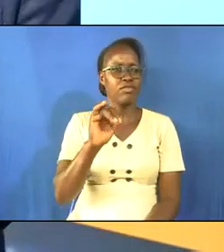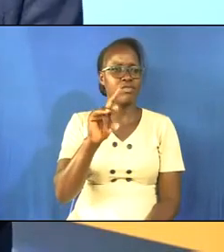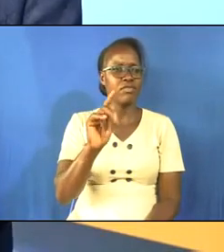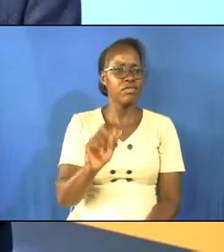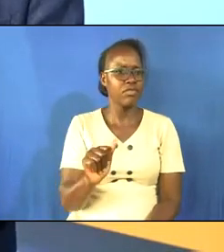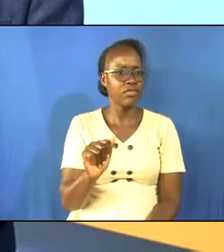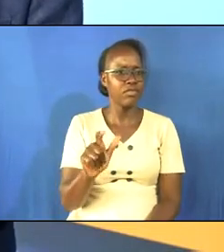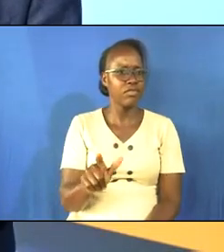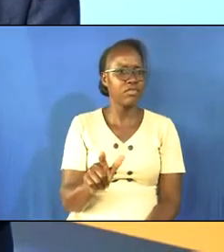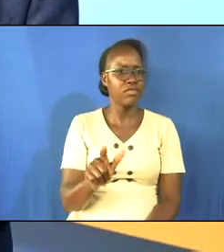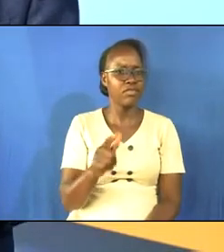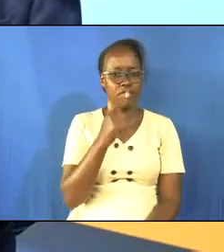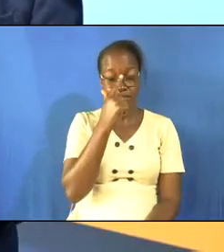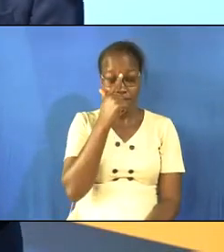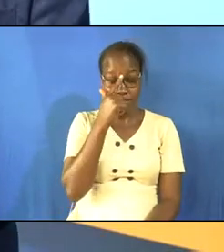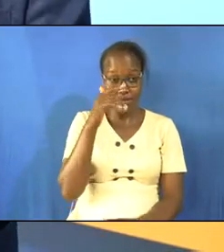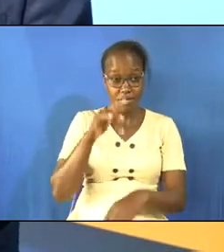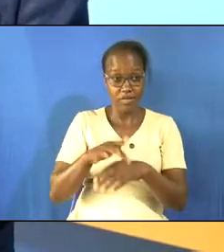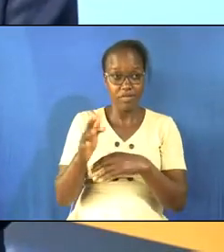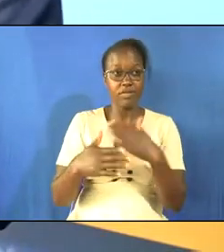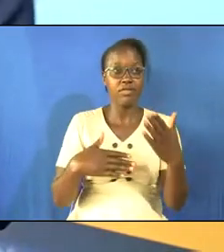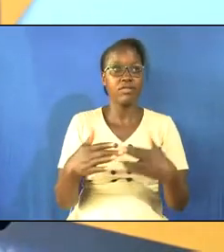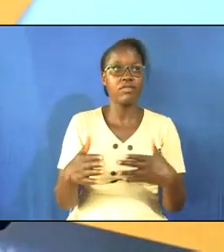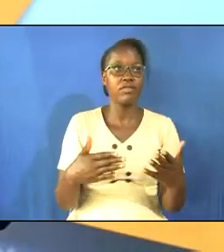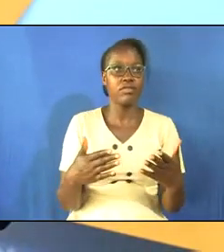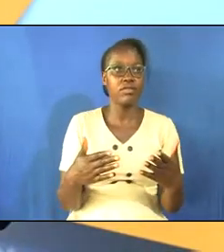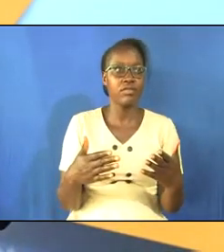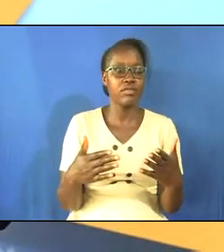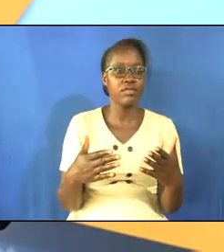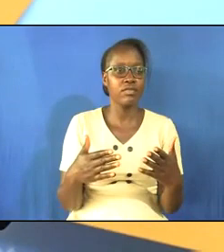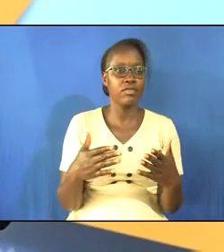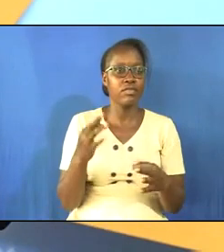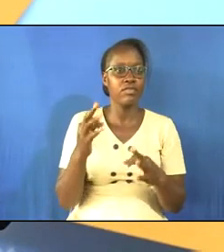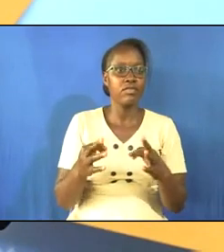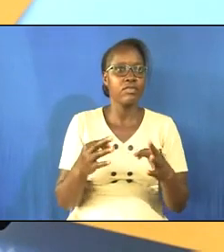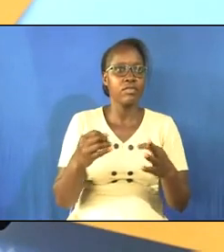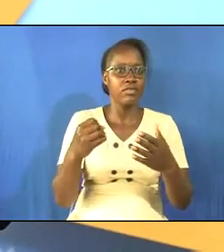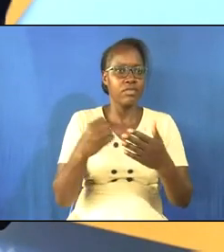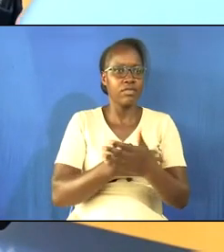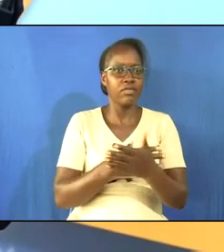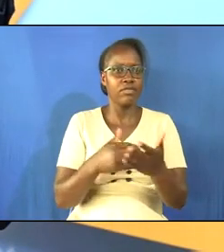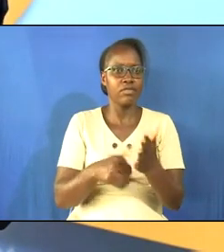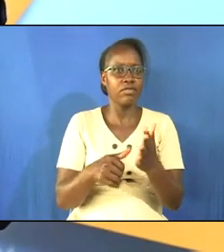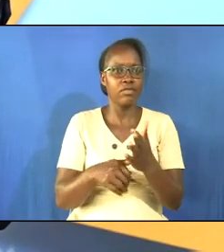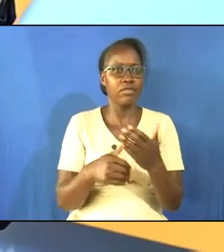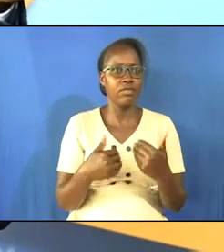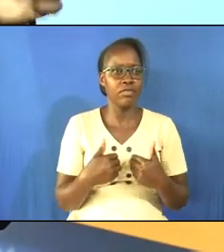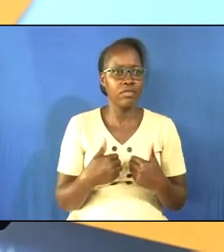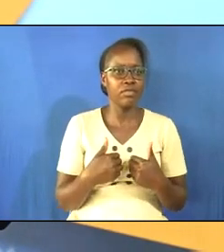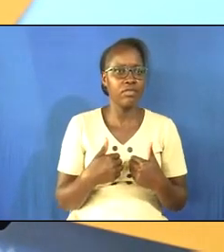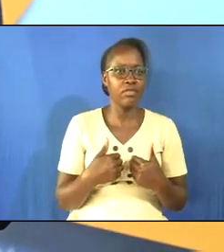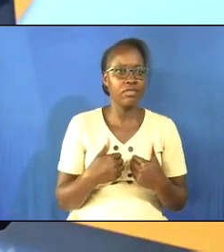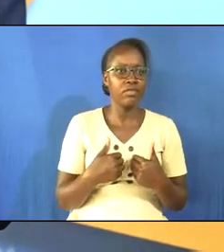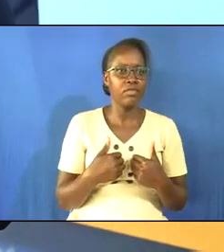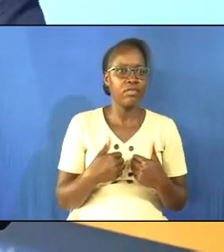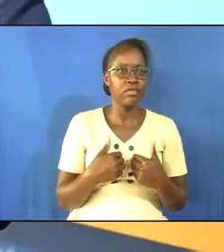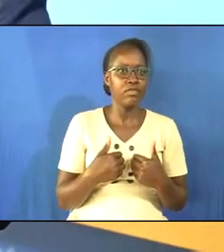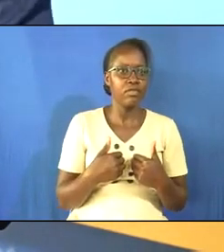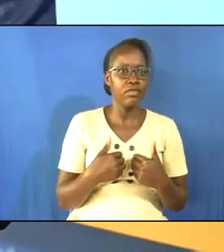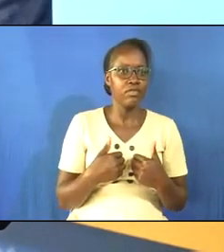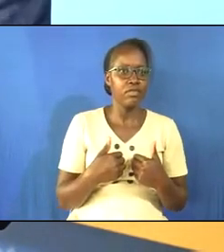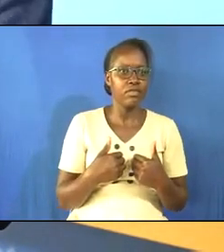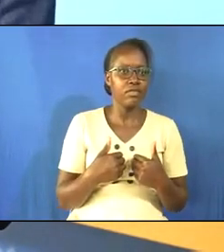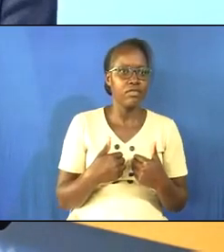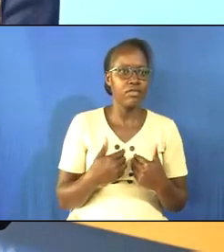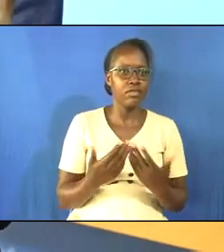discharge. These are some of the early signs. But typically, when you have a precancerous lesion, like the cells I showed you earlier,